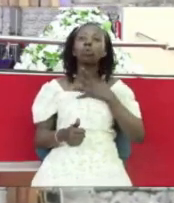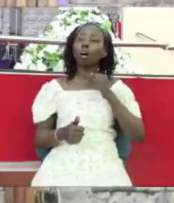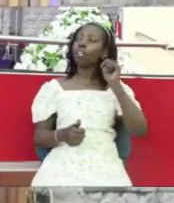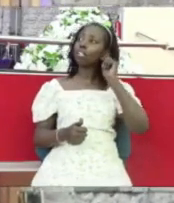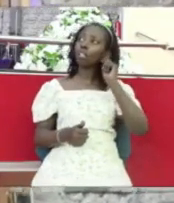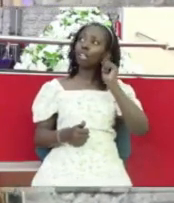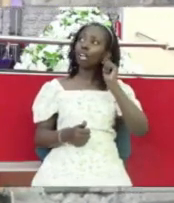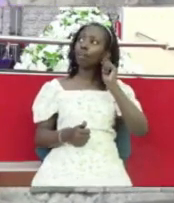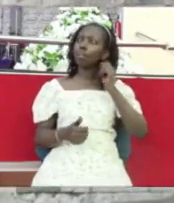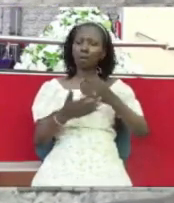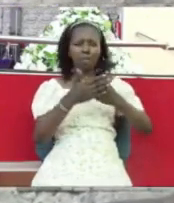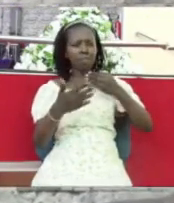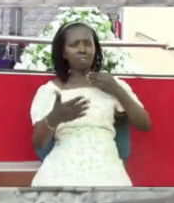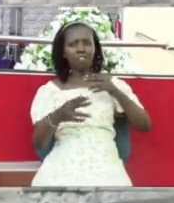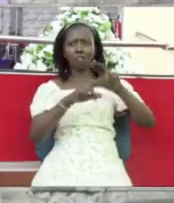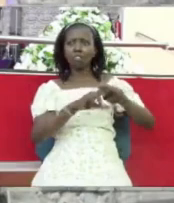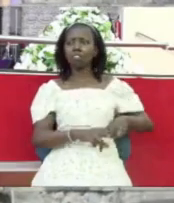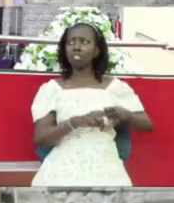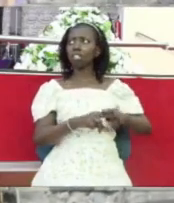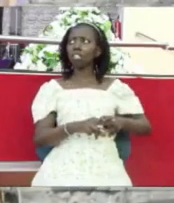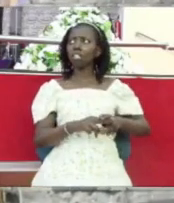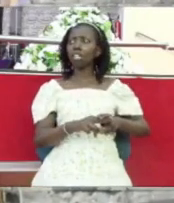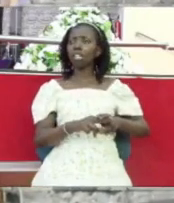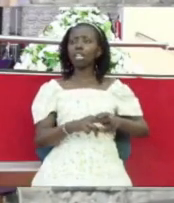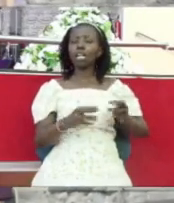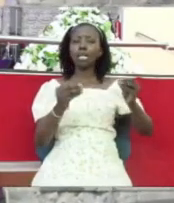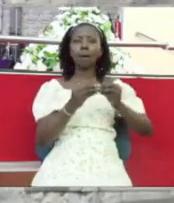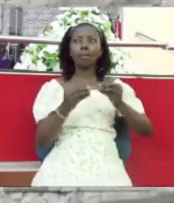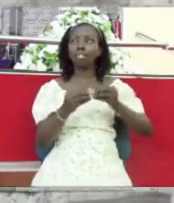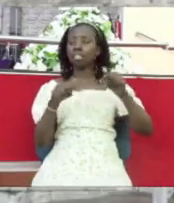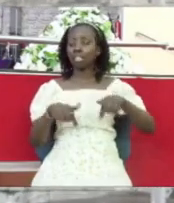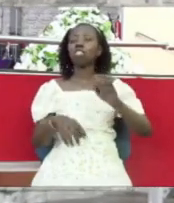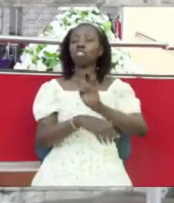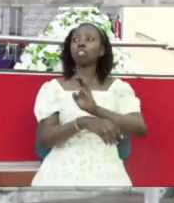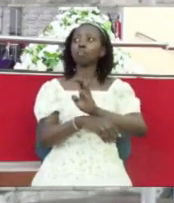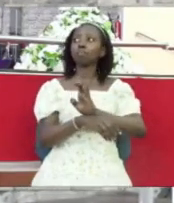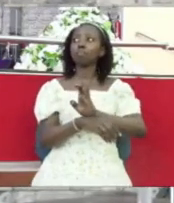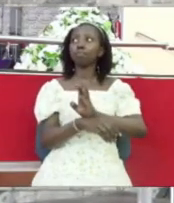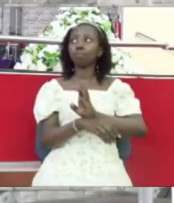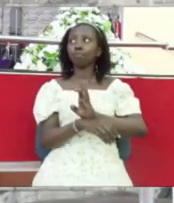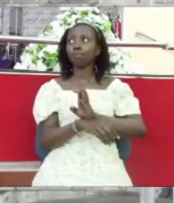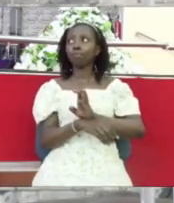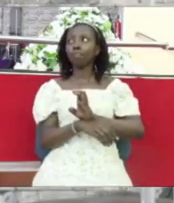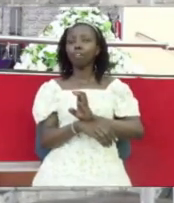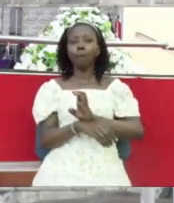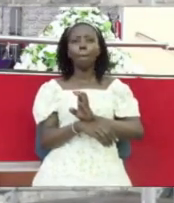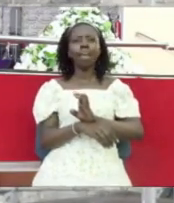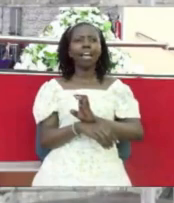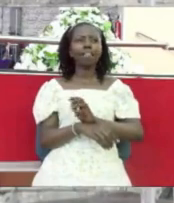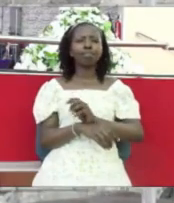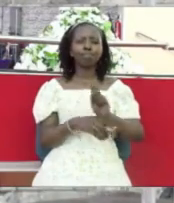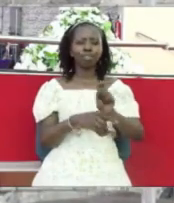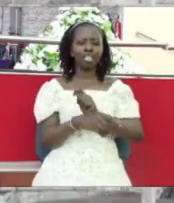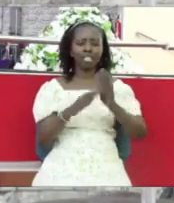ago we were seated in one of the seminars and workshops here. Wakati mmoja tulikuwa tumekaa kwenye washa. And one of the trainers told us. Na